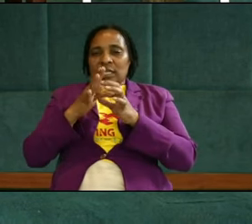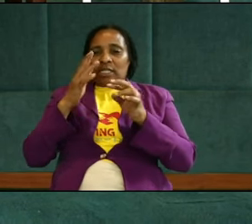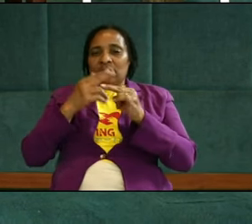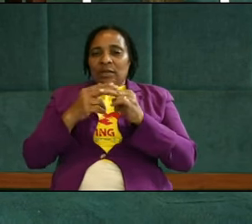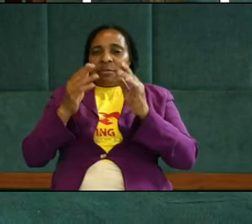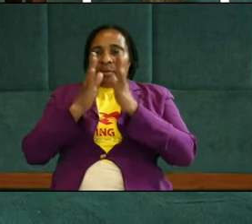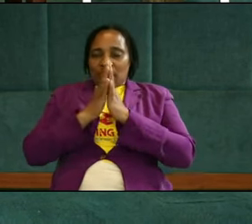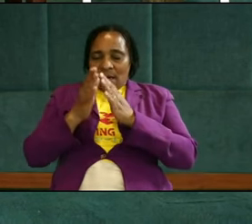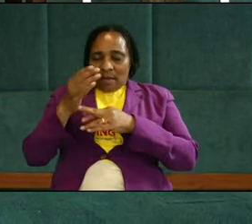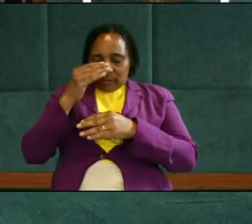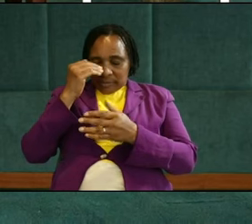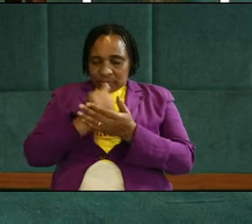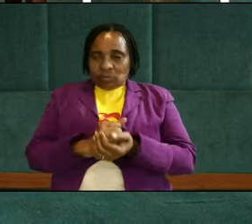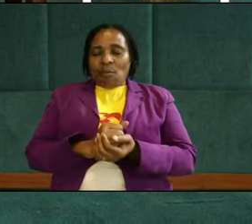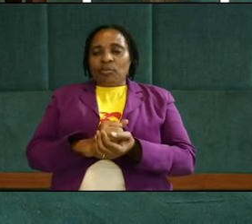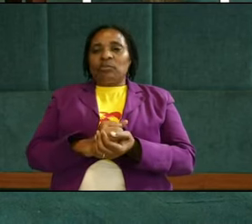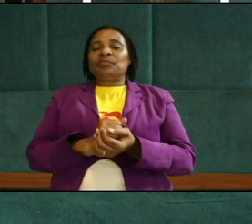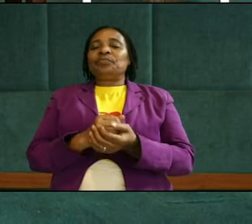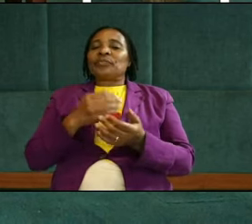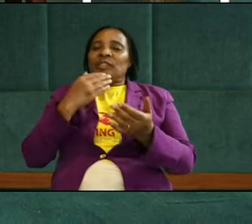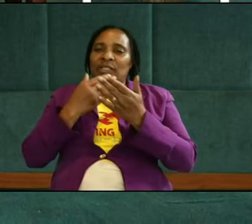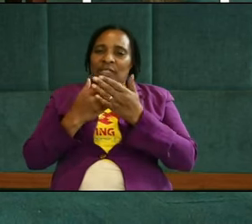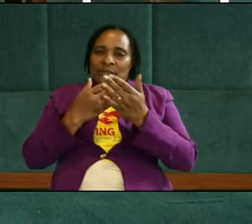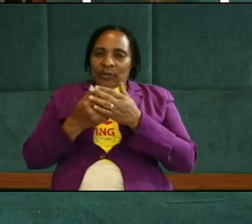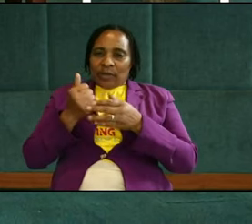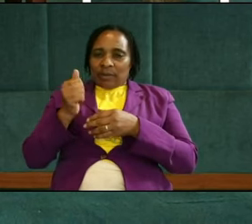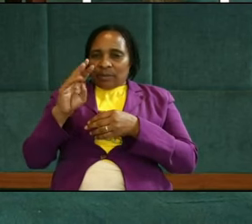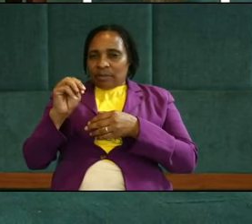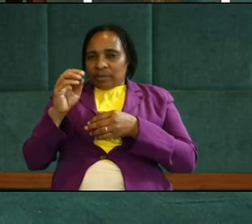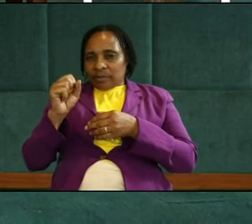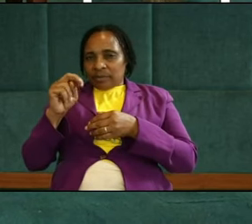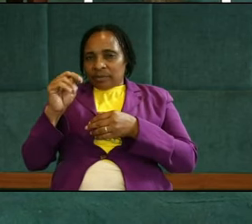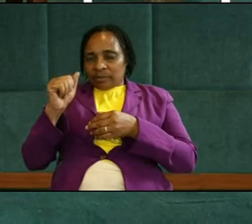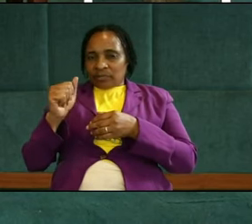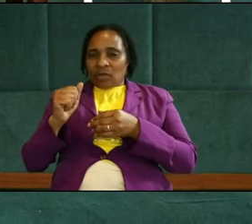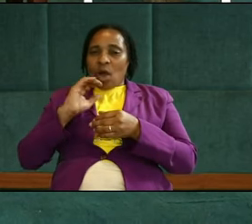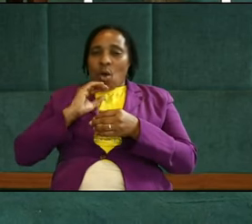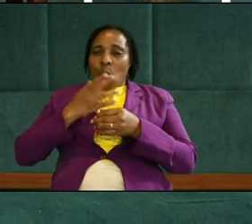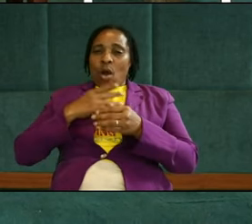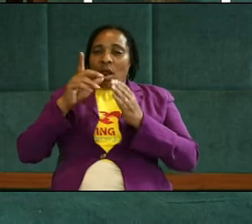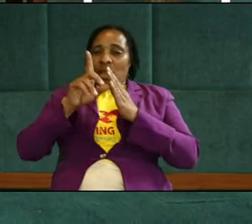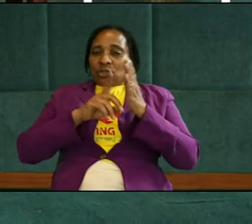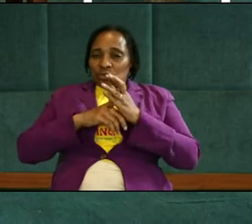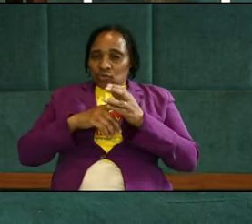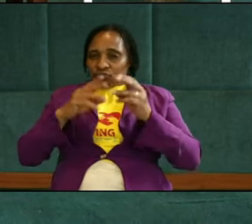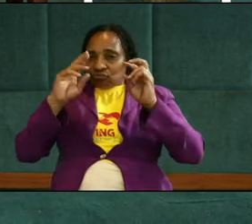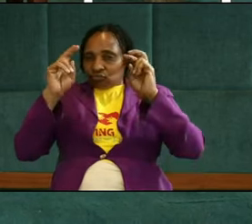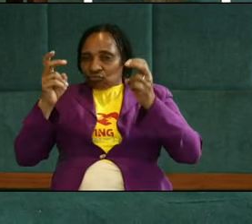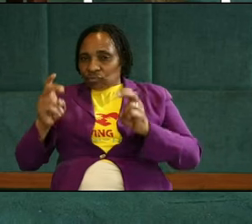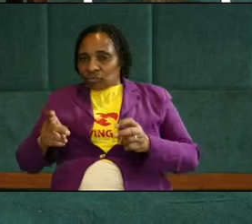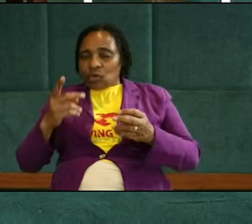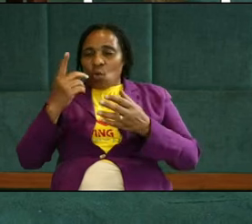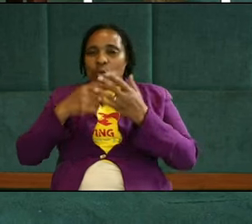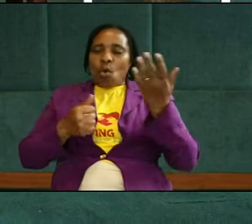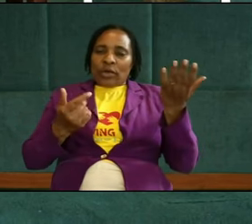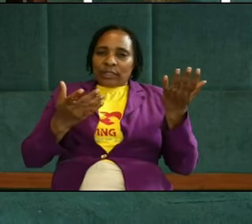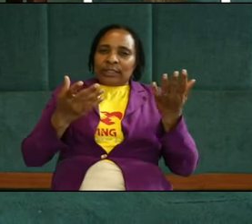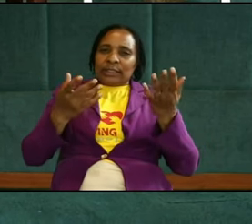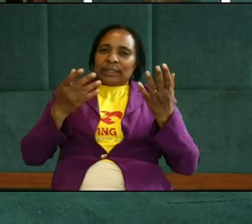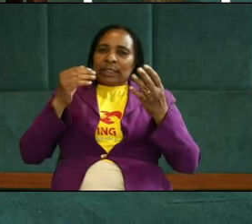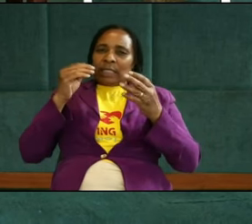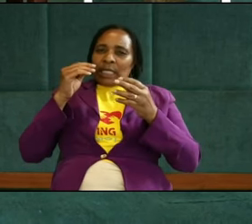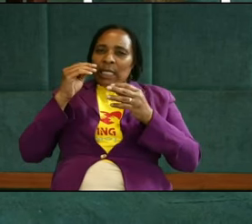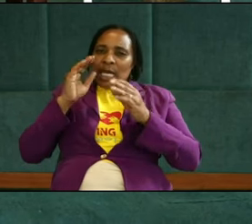pray. Amen. Amen. Amen. Thank you, Amani. So our lesson is titled, What Legacy?